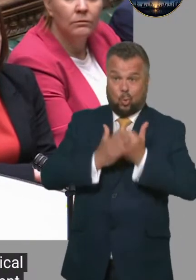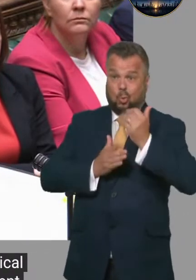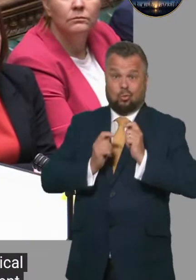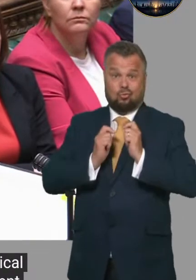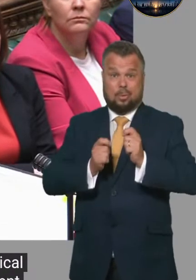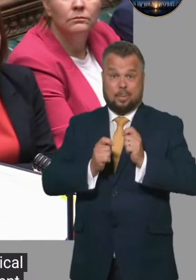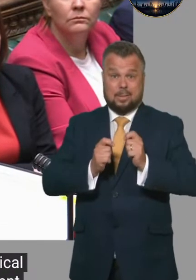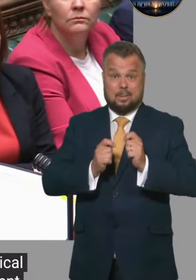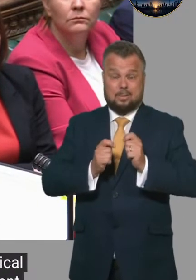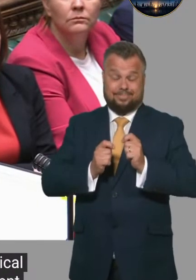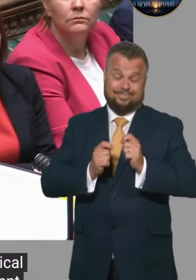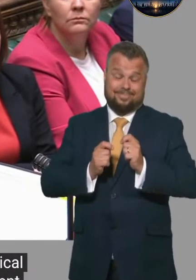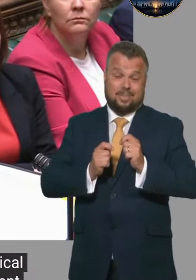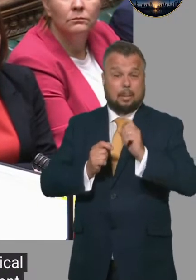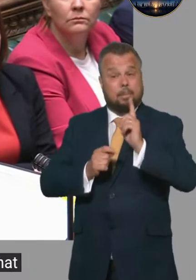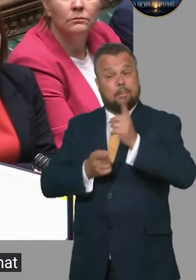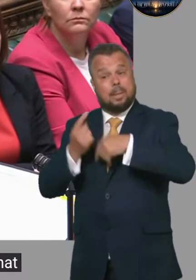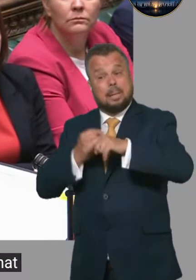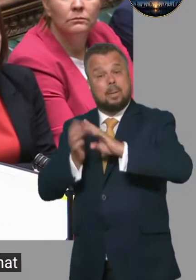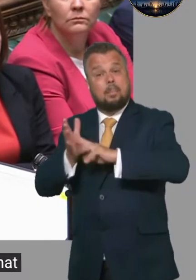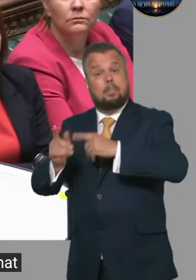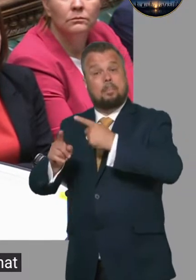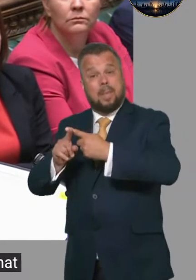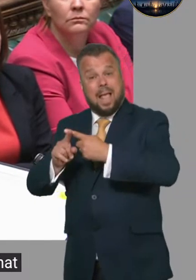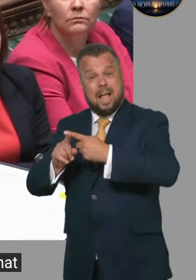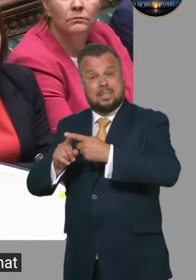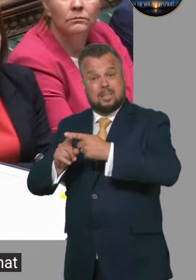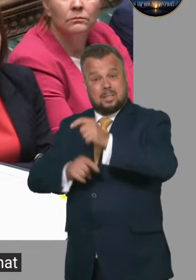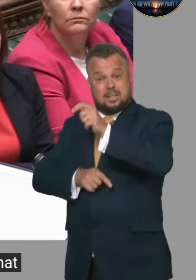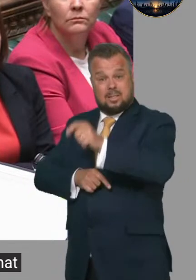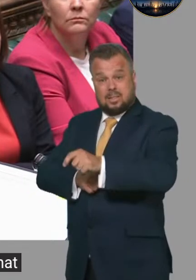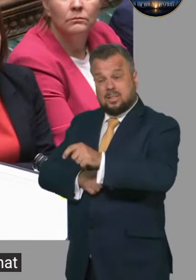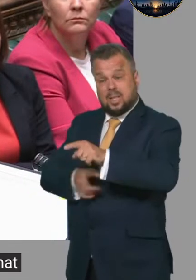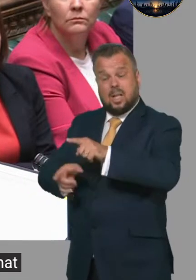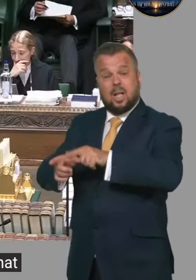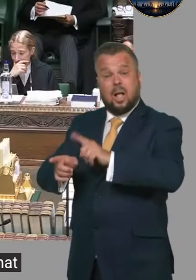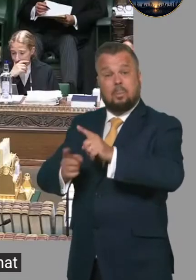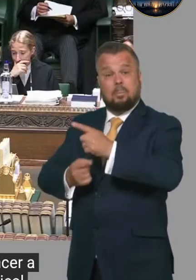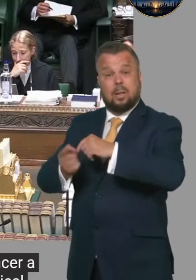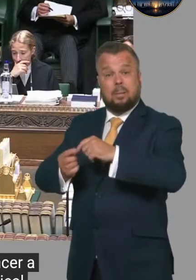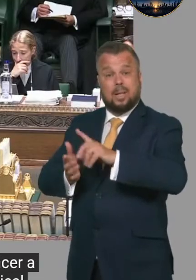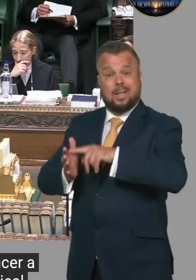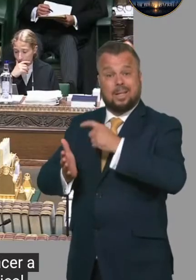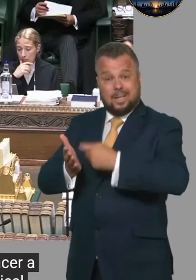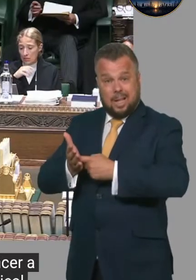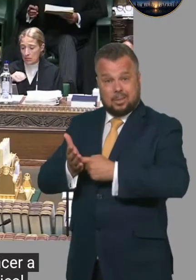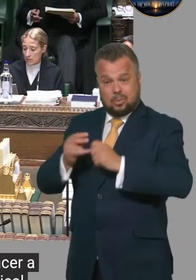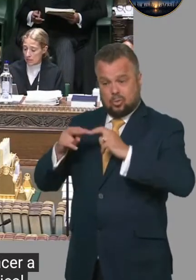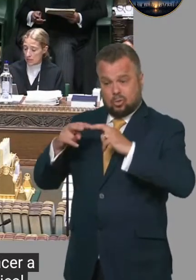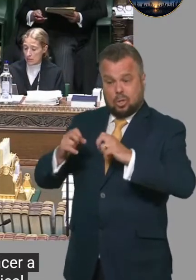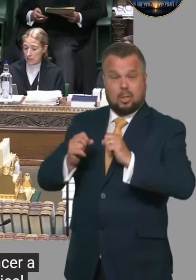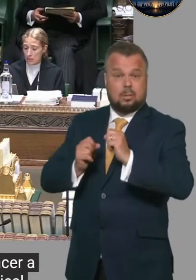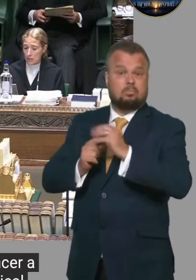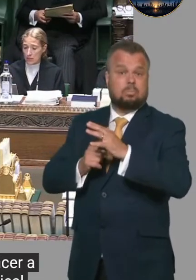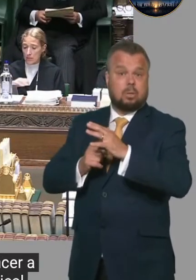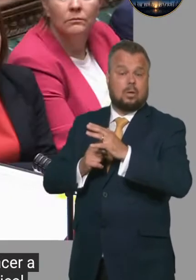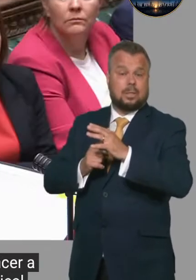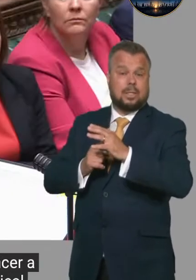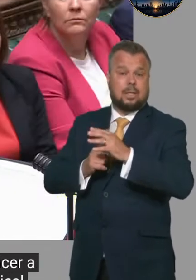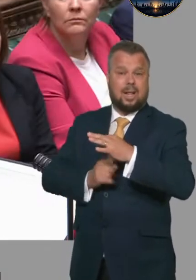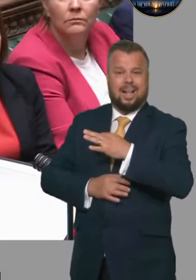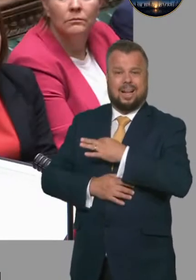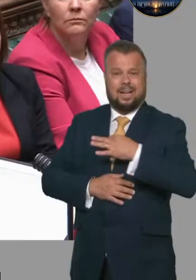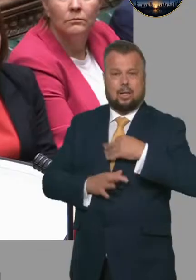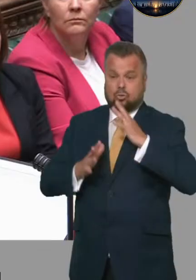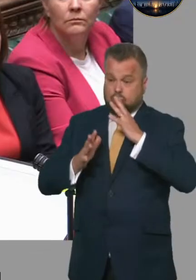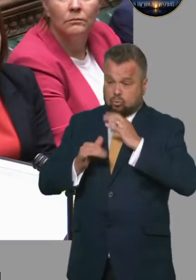accessible, and pay for his travel costs for care. I hope that comes as some comfort, but as a parent, I can't imagine what his family